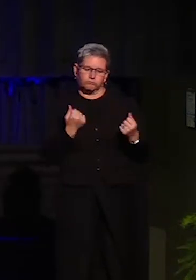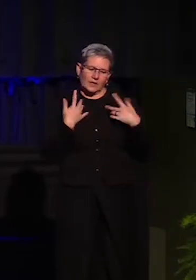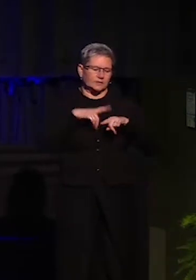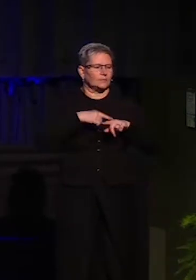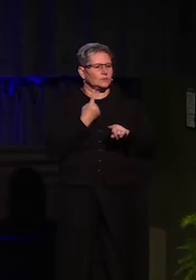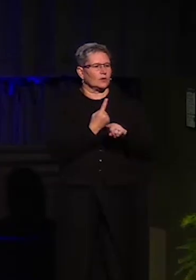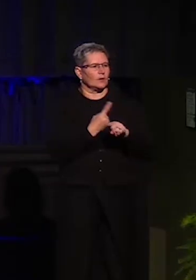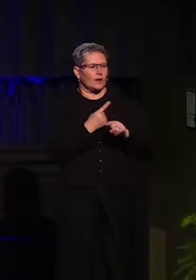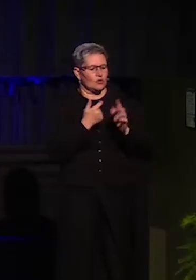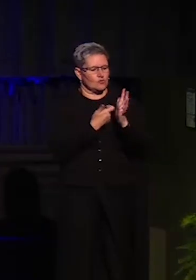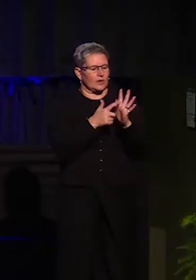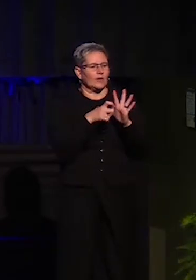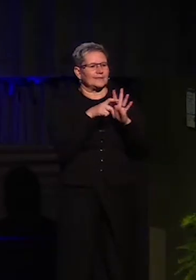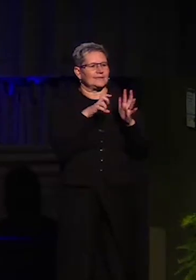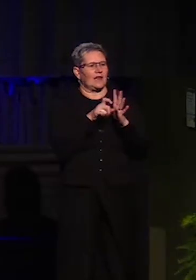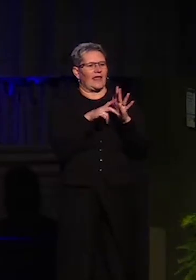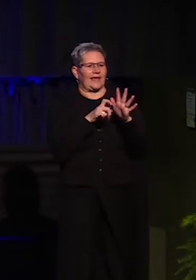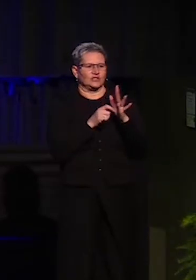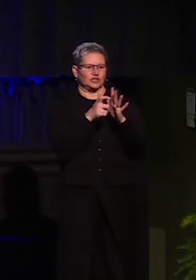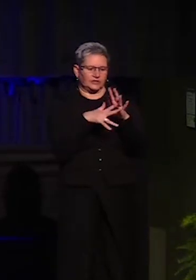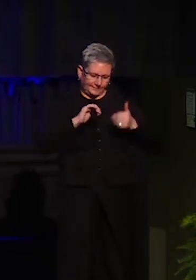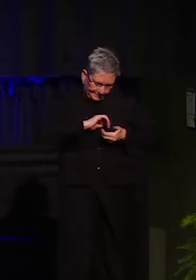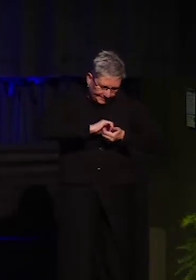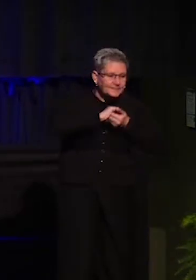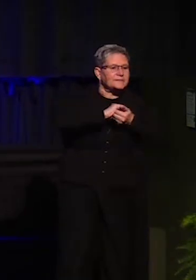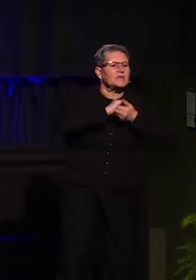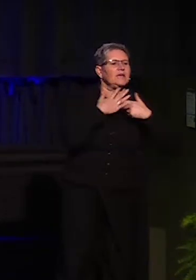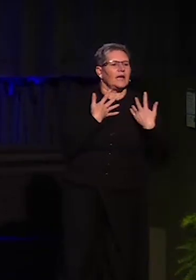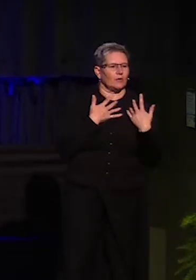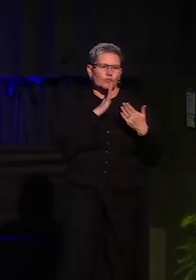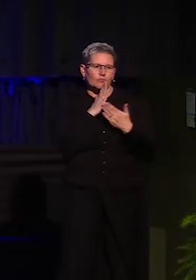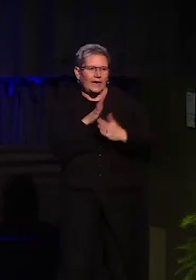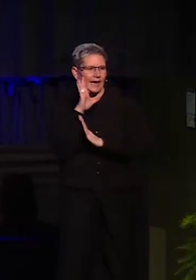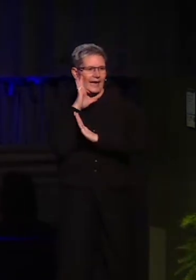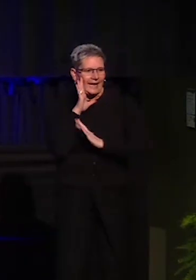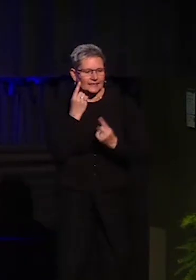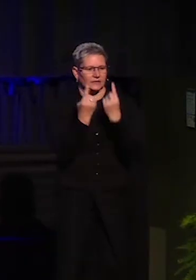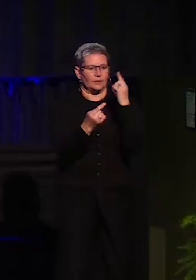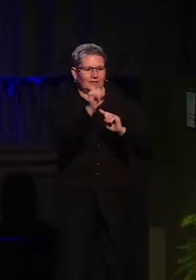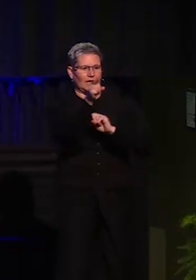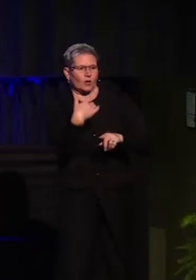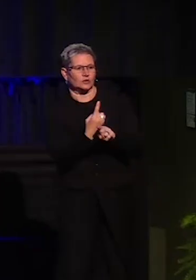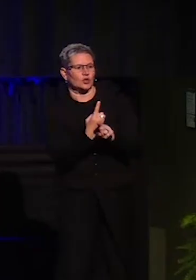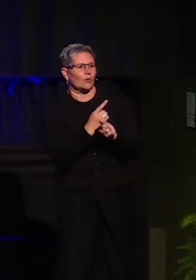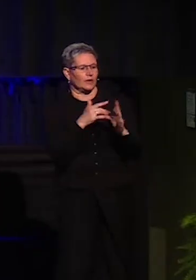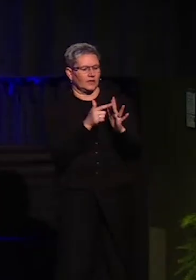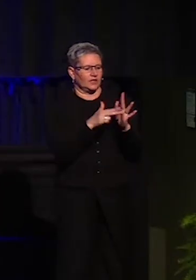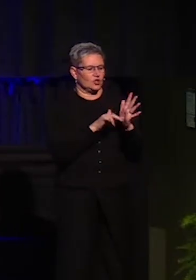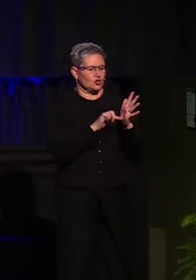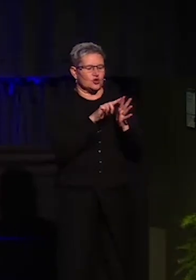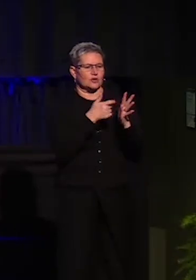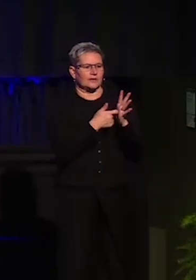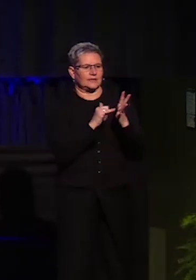reconciliation or deep listening when I talk about my acknowledgements, but today I want to talk about intersectionality, because